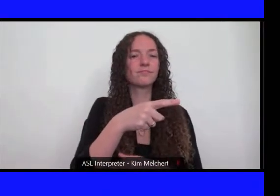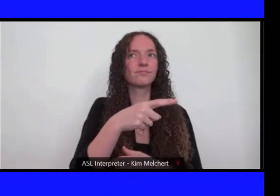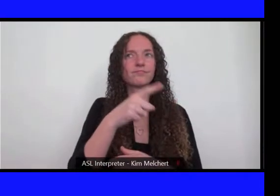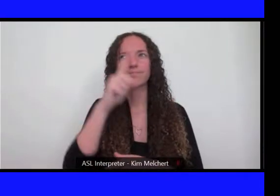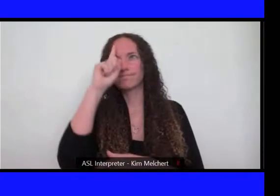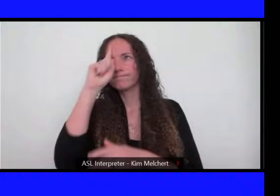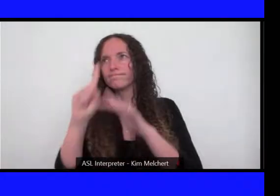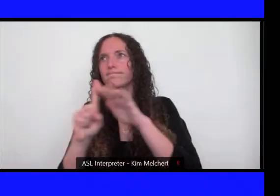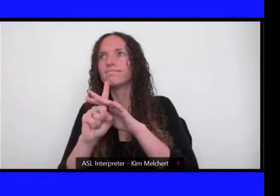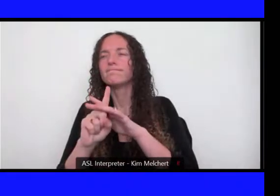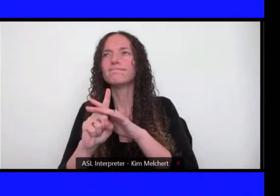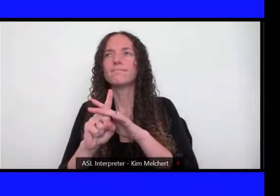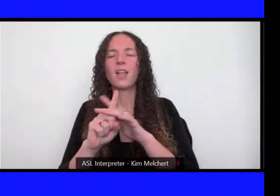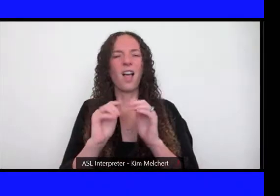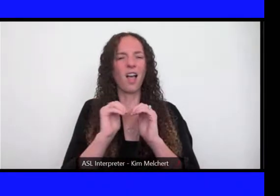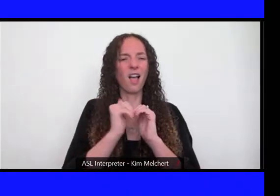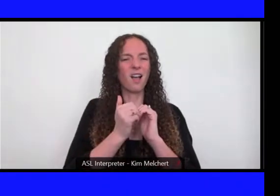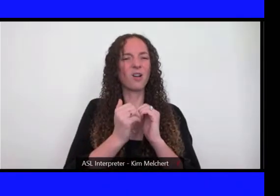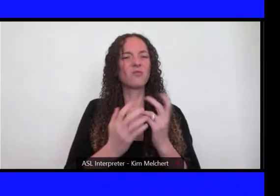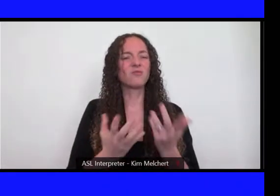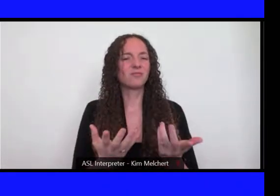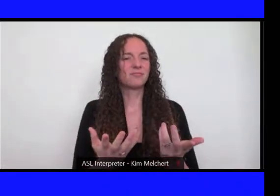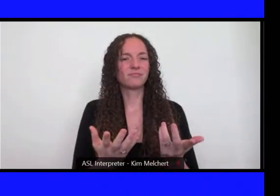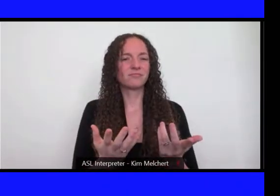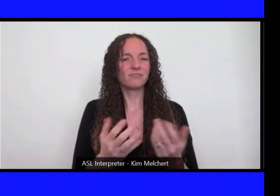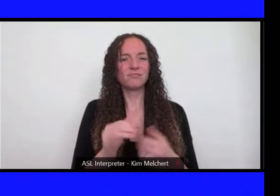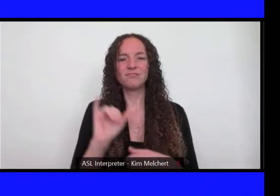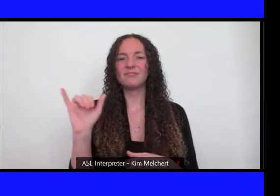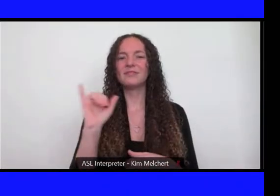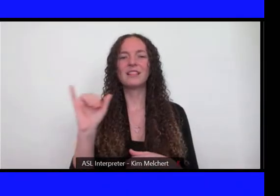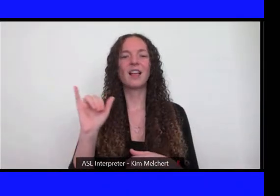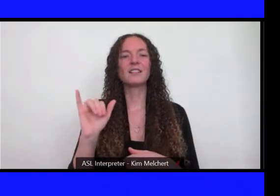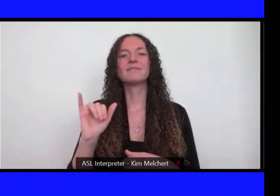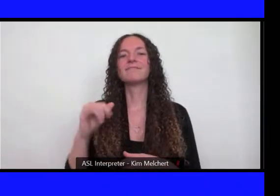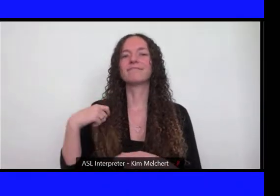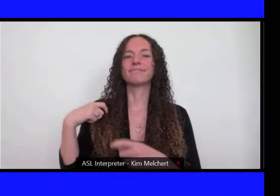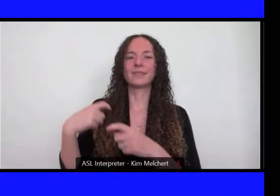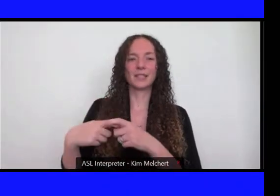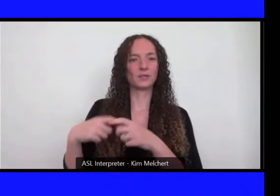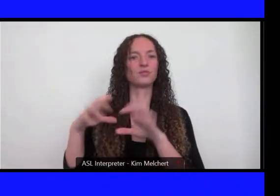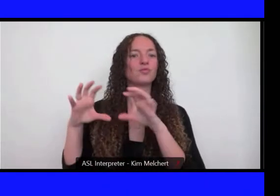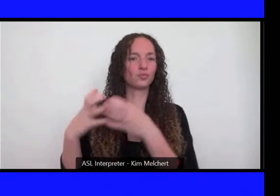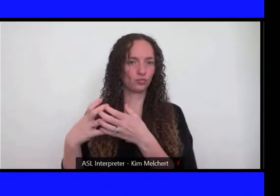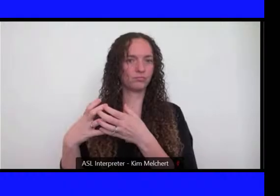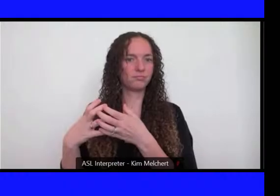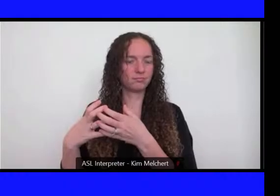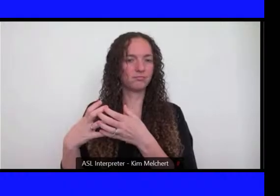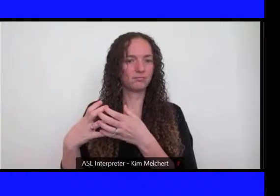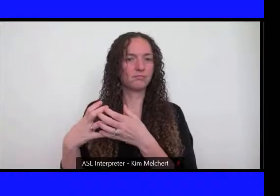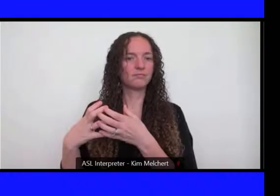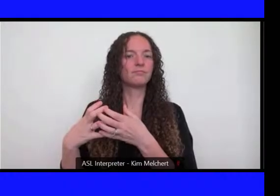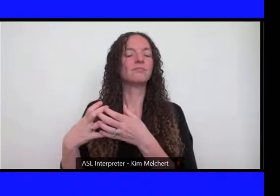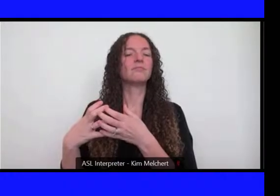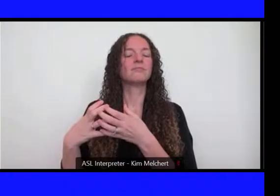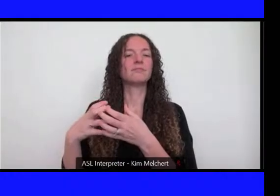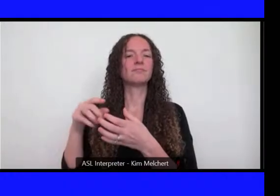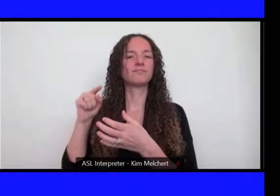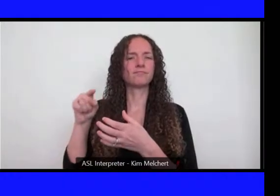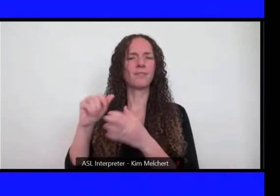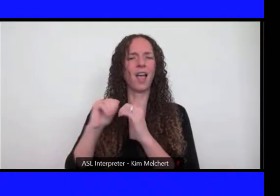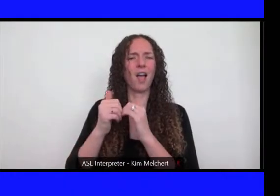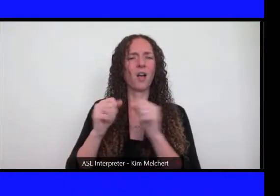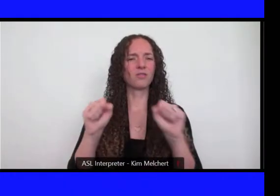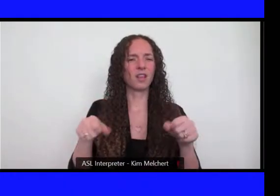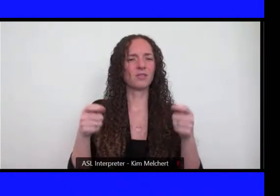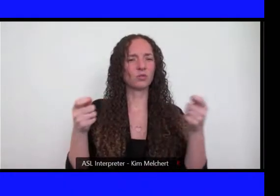the same group. I think that will be a very interesting question to ask. Are there something that we can do? I can look at what are we doing